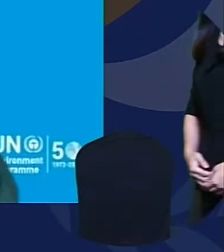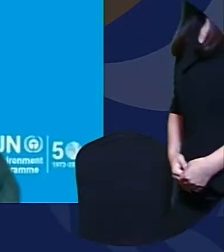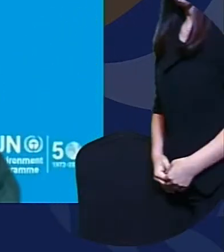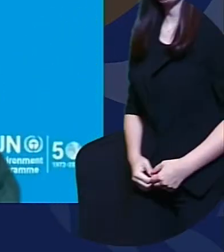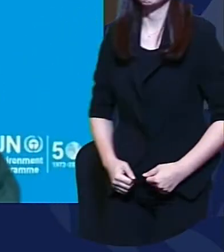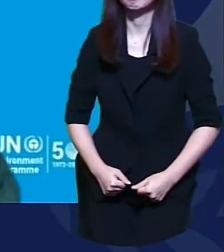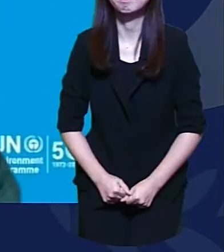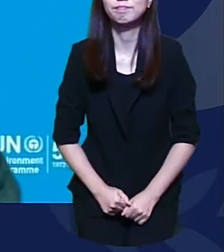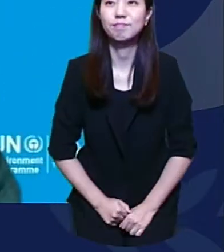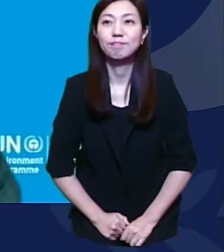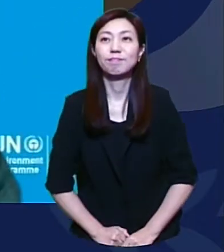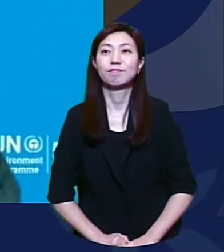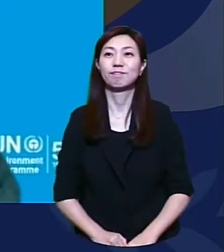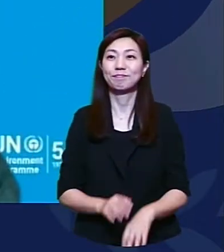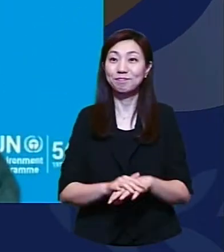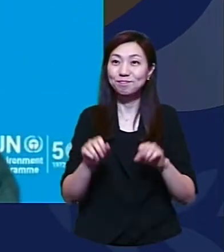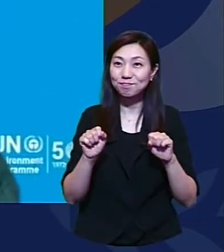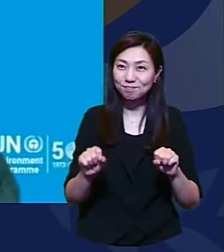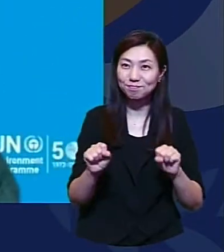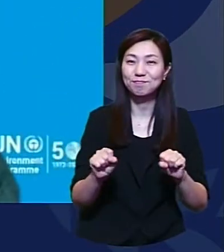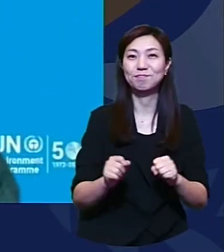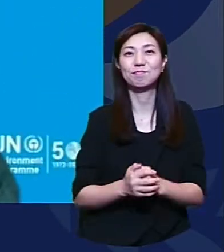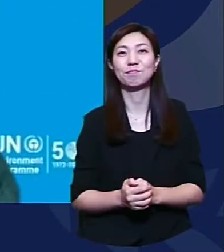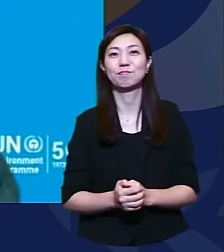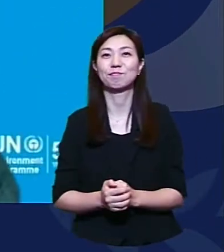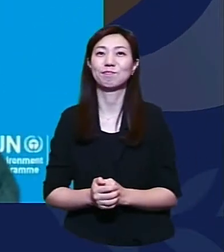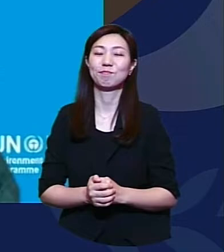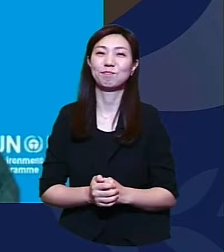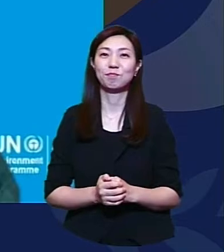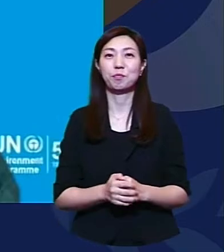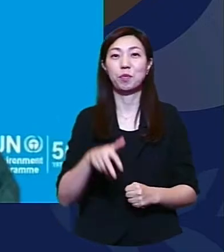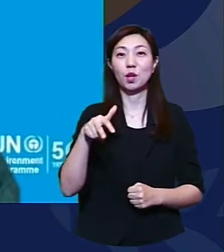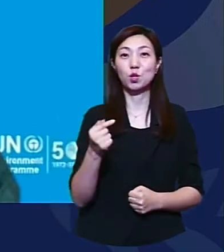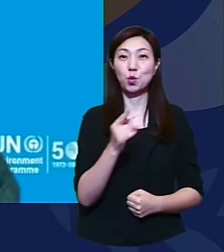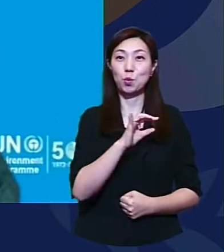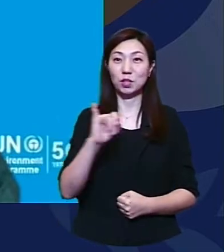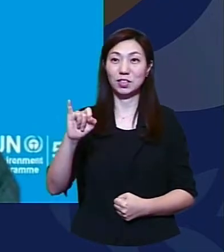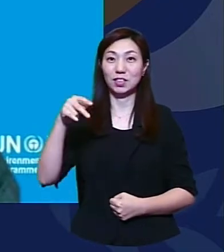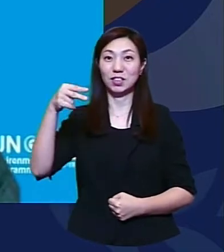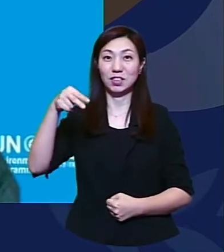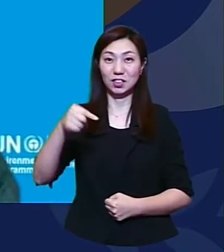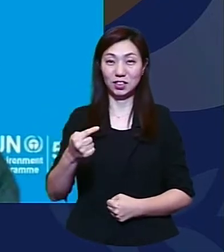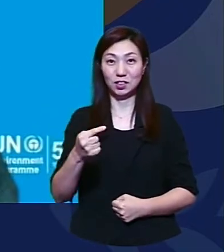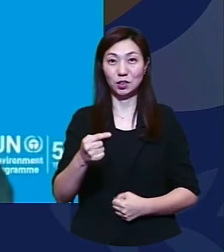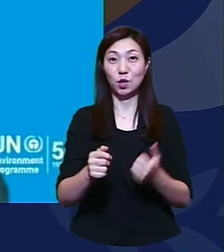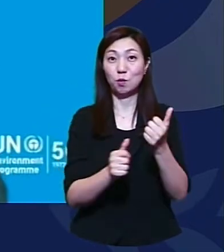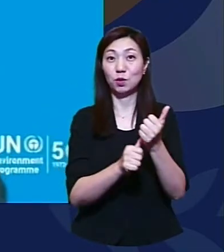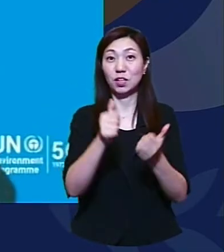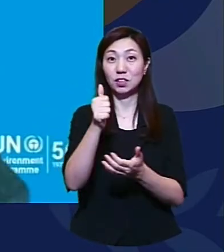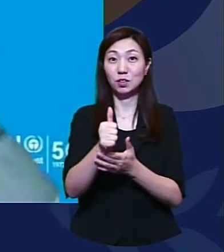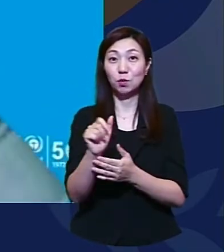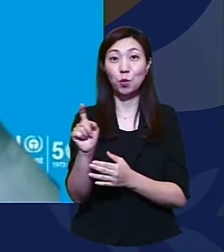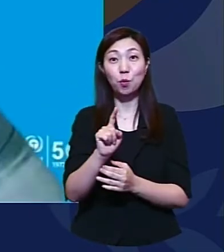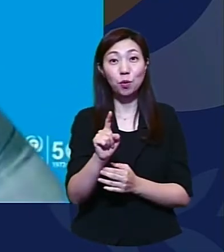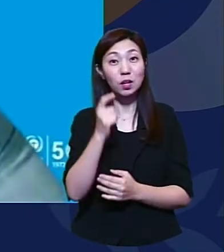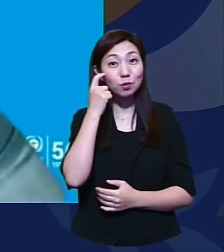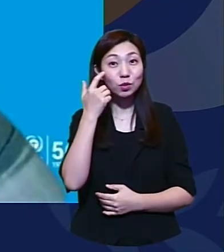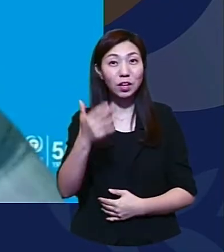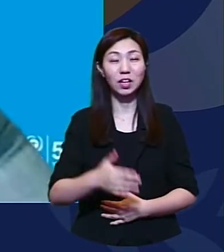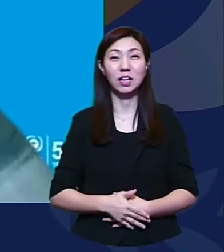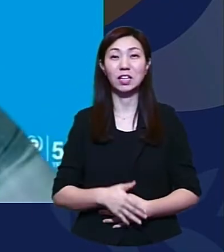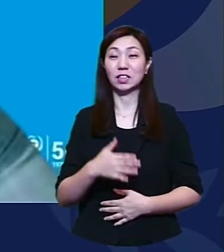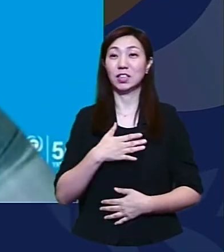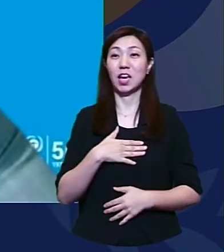you. Well, where are you? You are joining from Nairobi, or where are you? Currently, I'm in Washington,